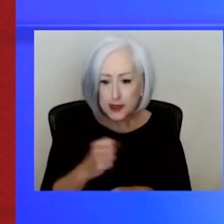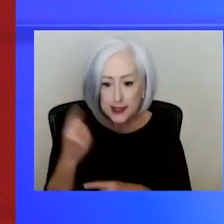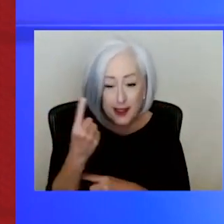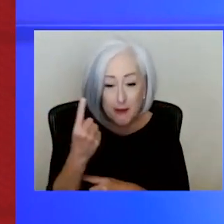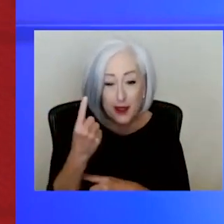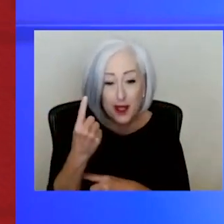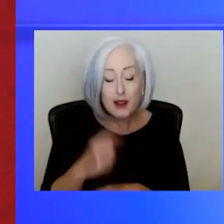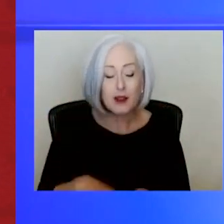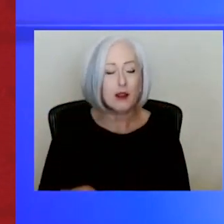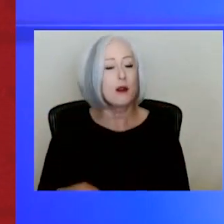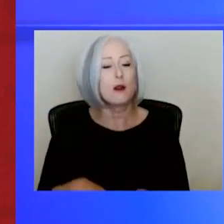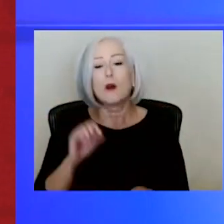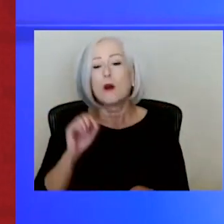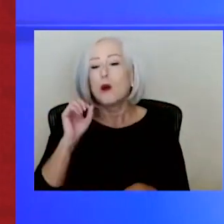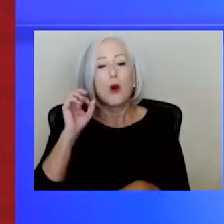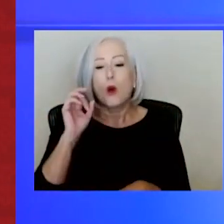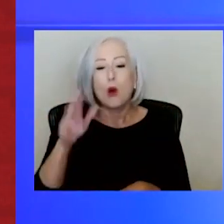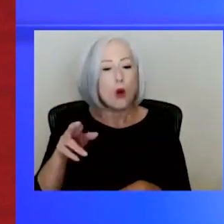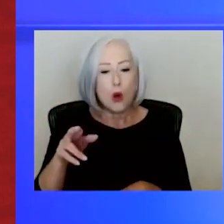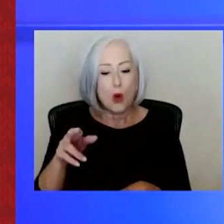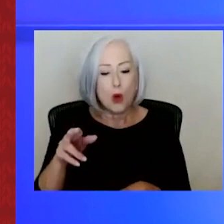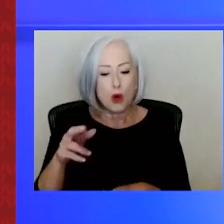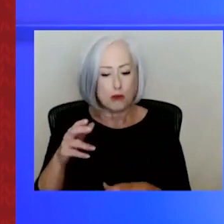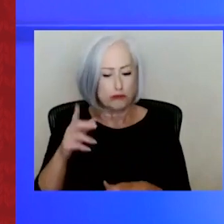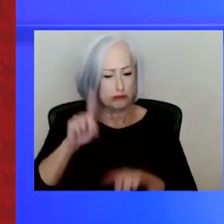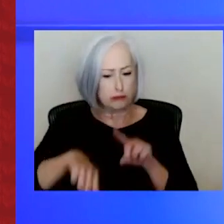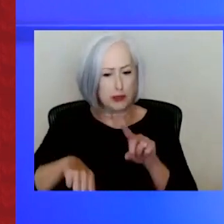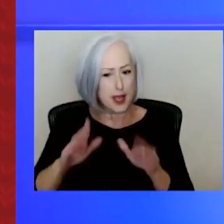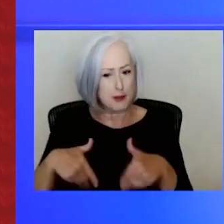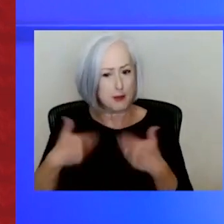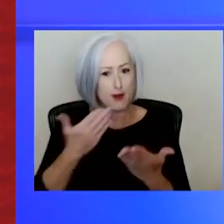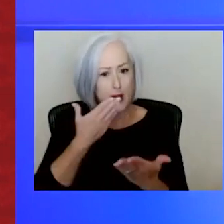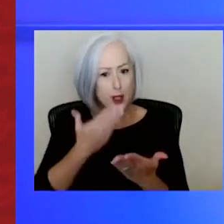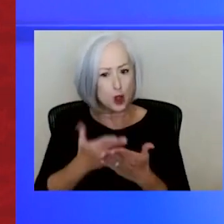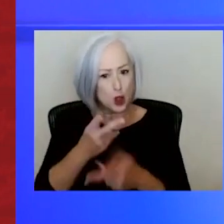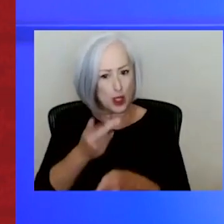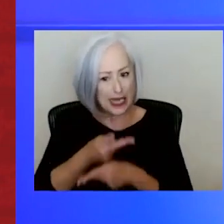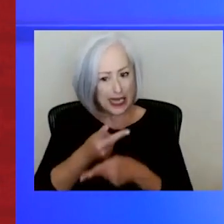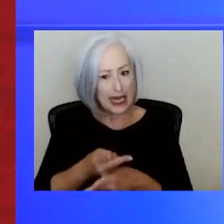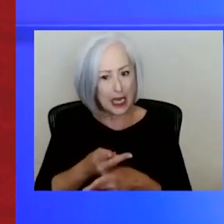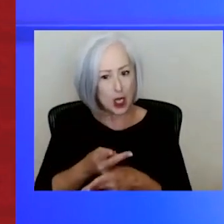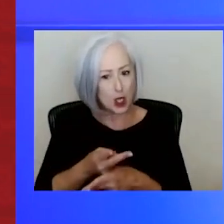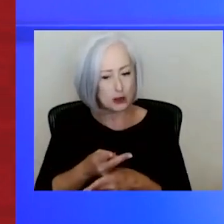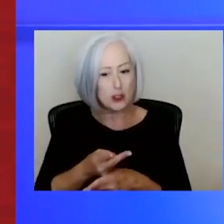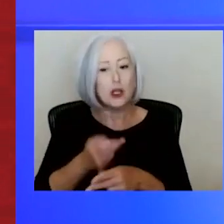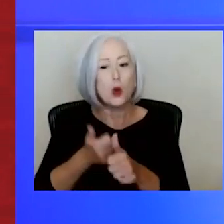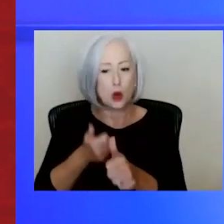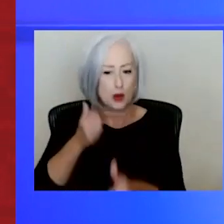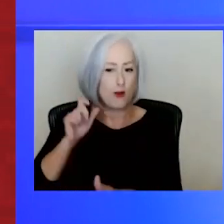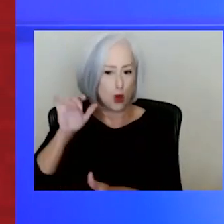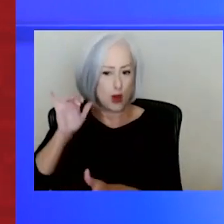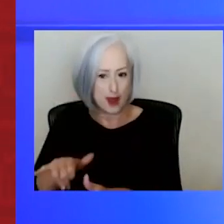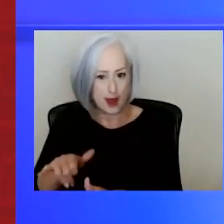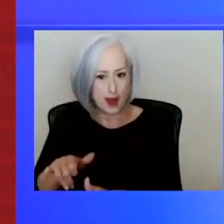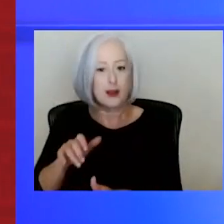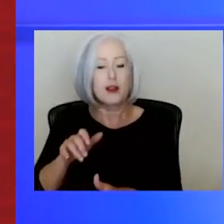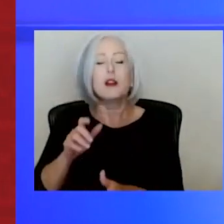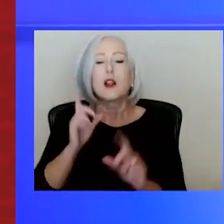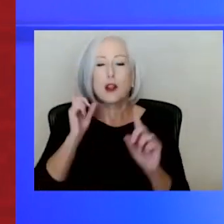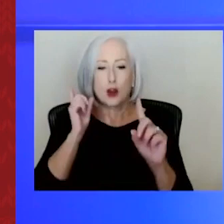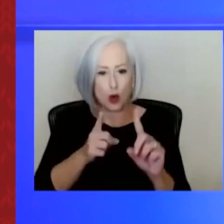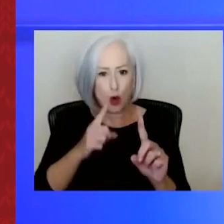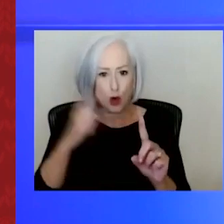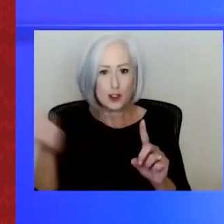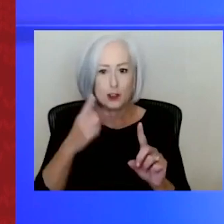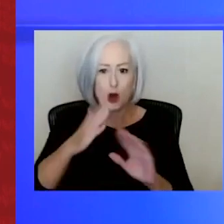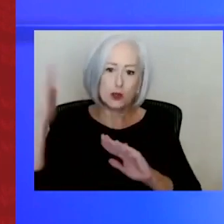is we're going to give the contrast dye. We can't afford to not establish an accurate diagnosis or to be able to guide a